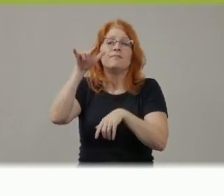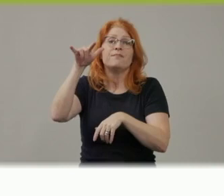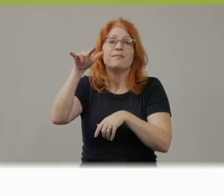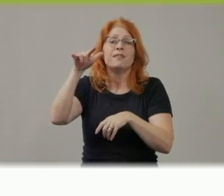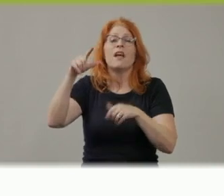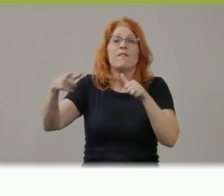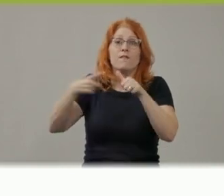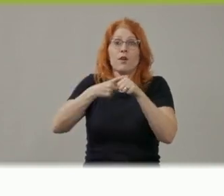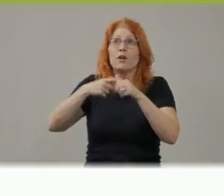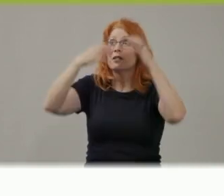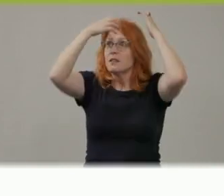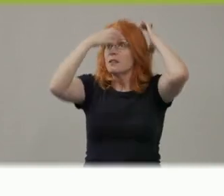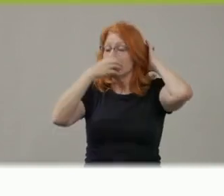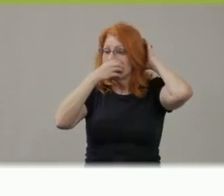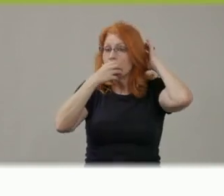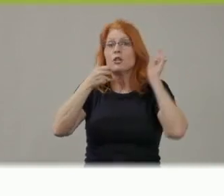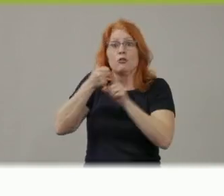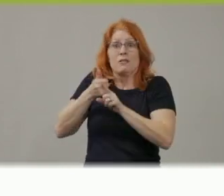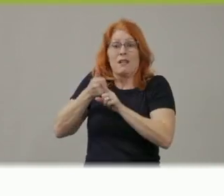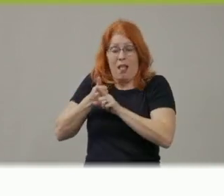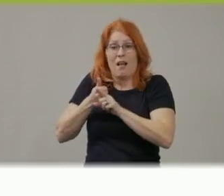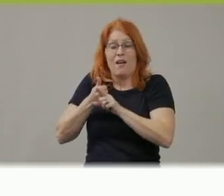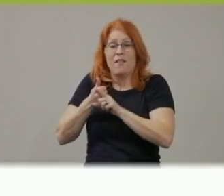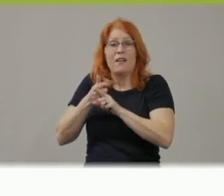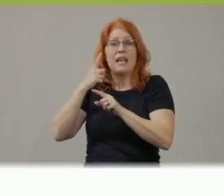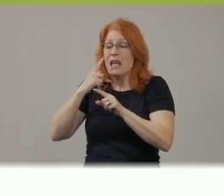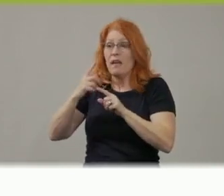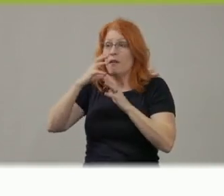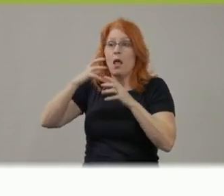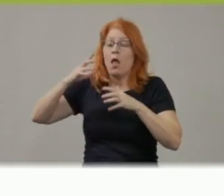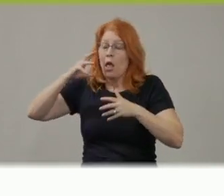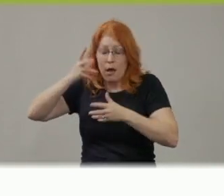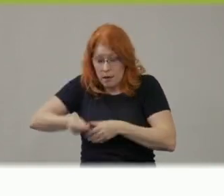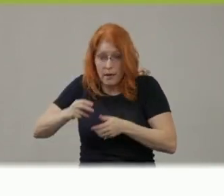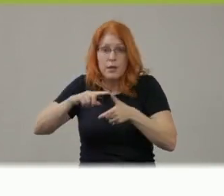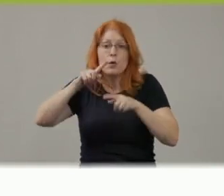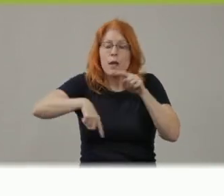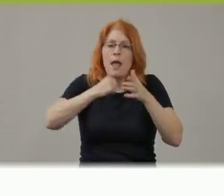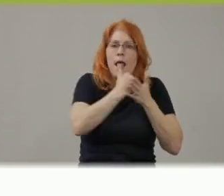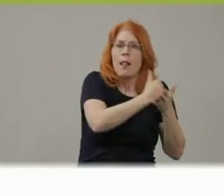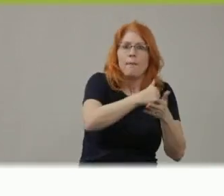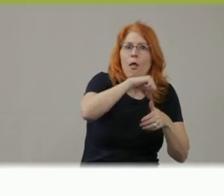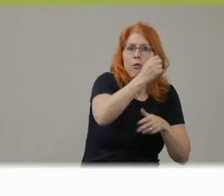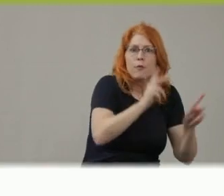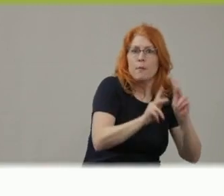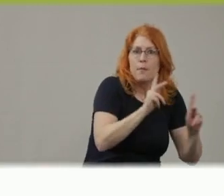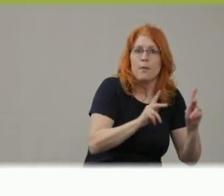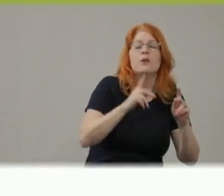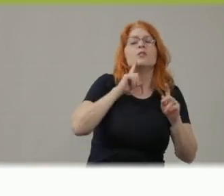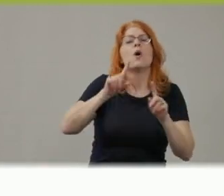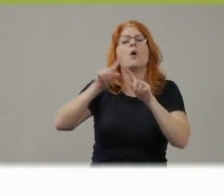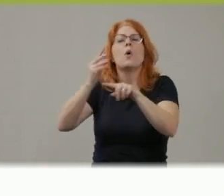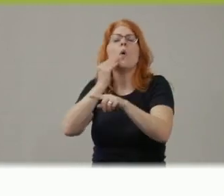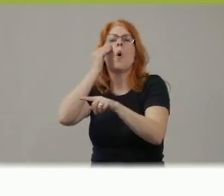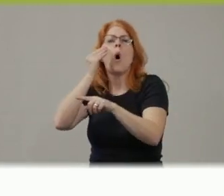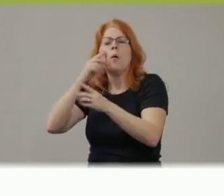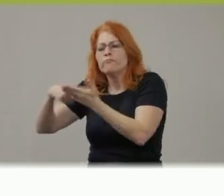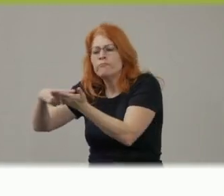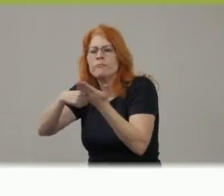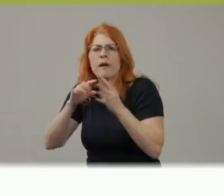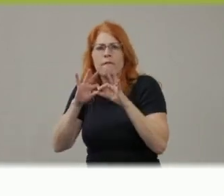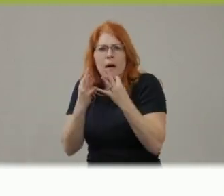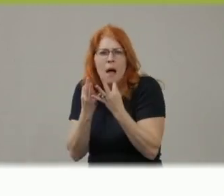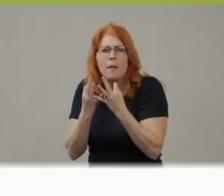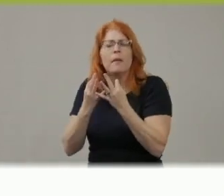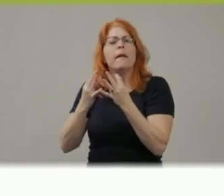yourself first, because if you can't help yourself, then you can't help others. And so go home today and talk about this with your